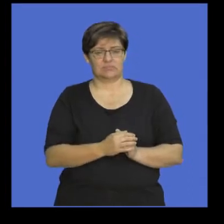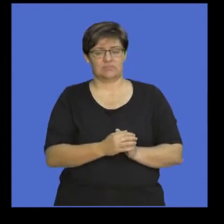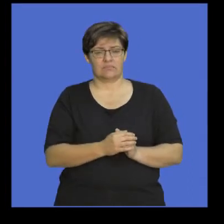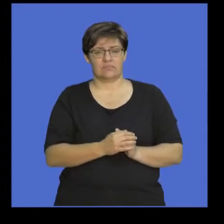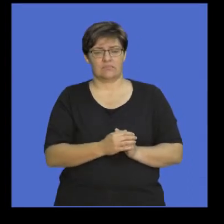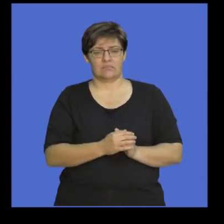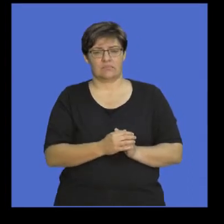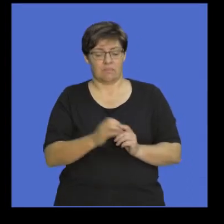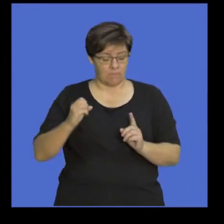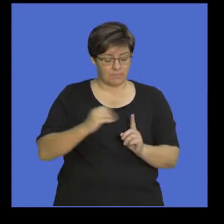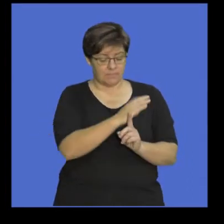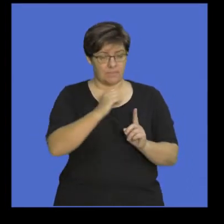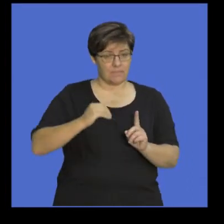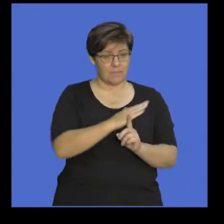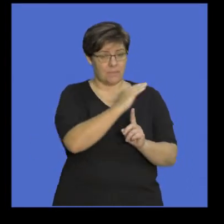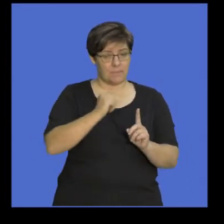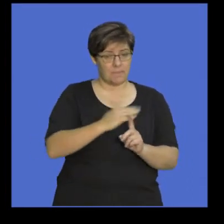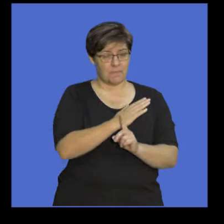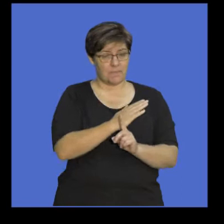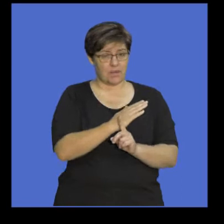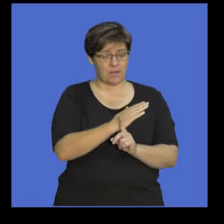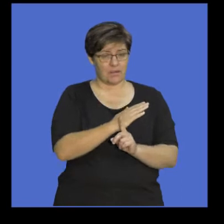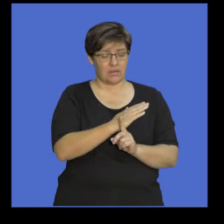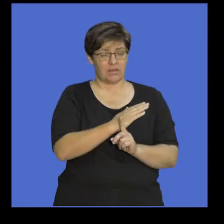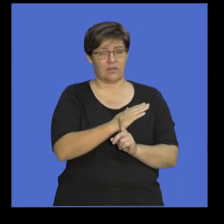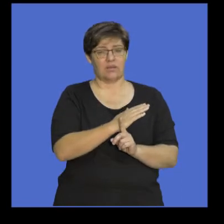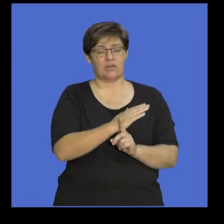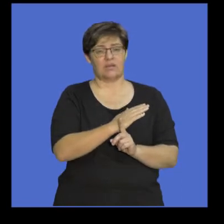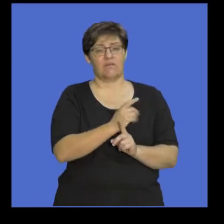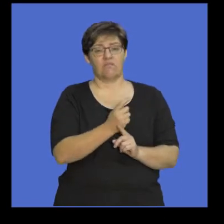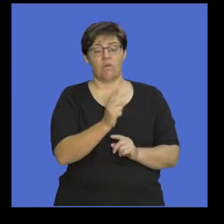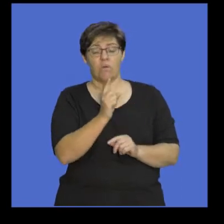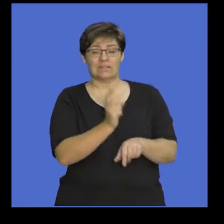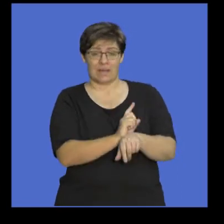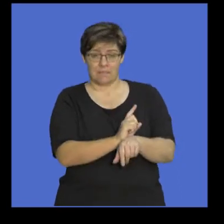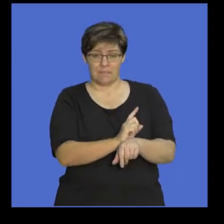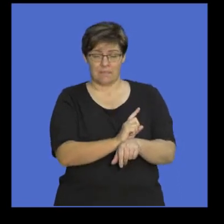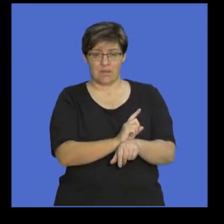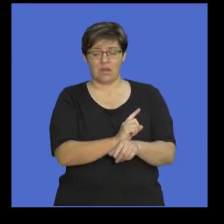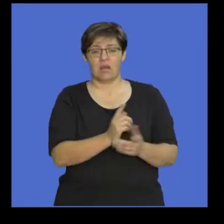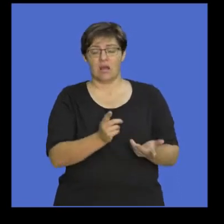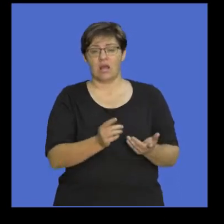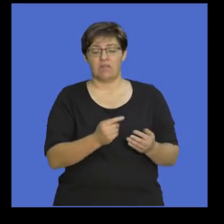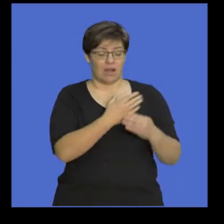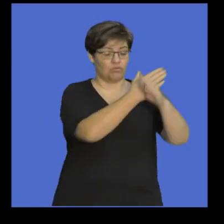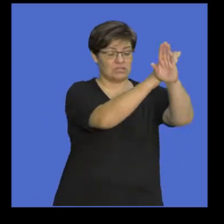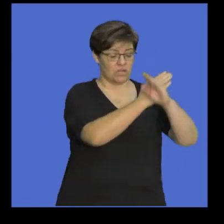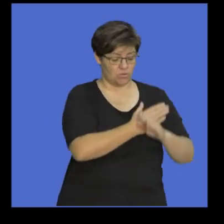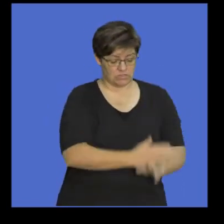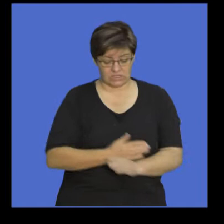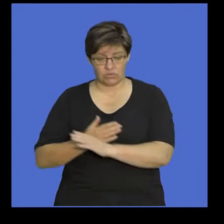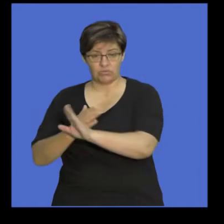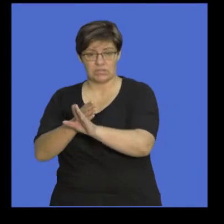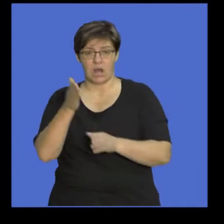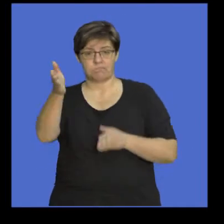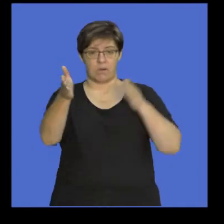size, how much current passes through a point per unit time. Okay, when we have more resistors